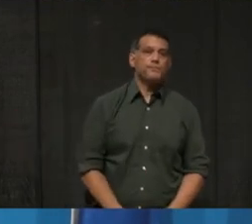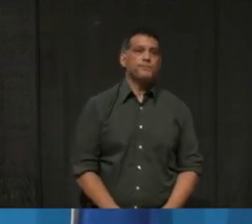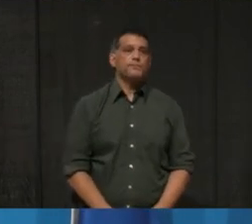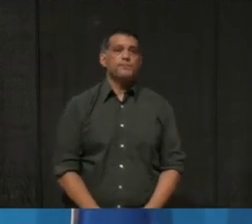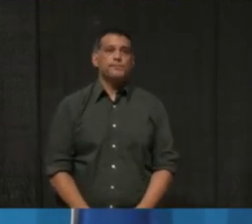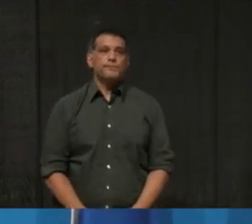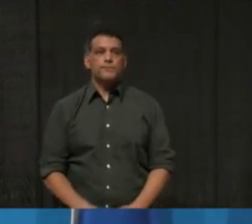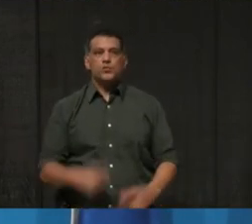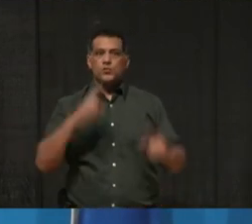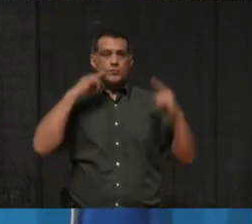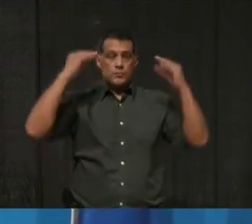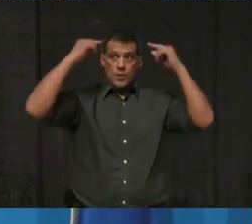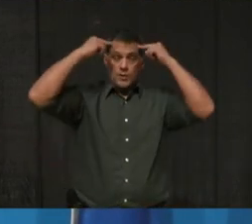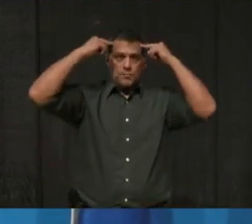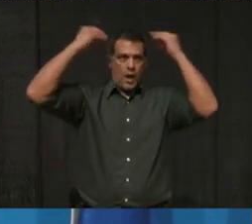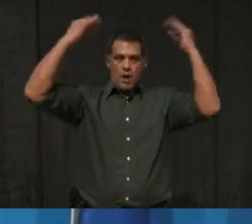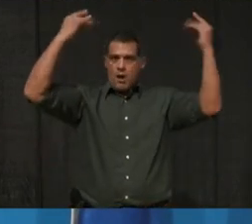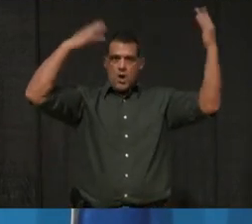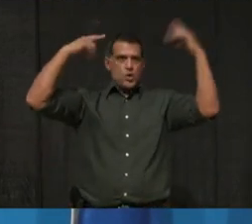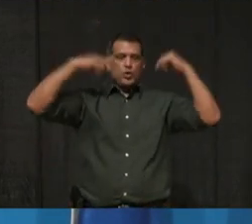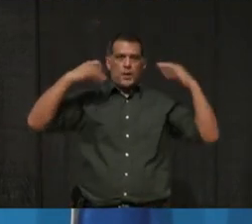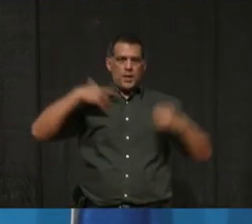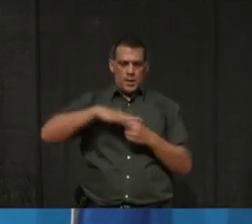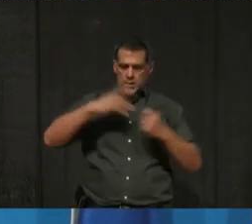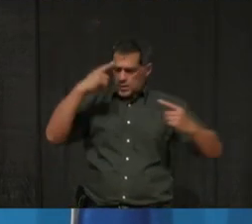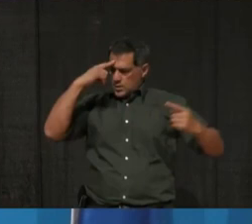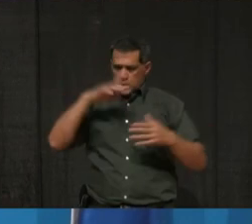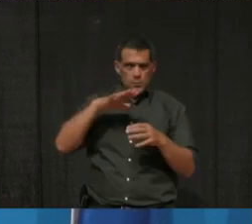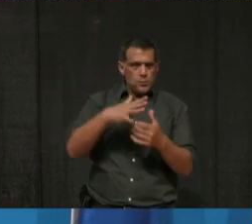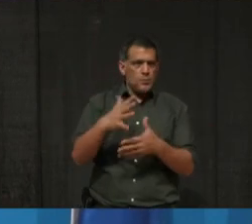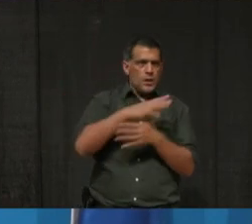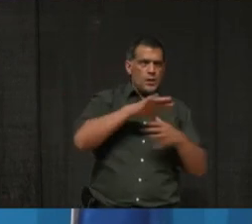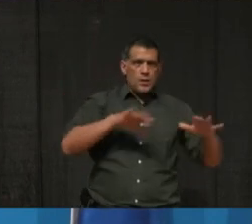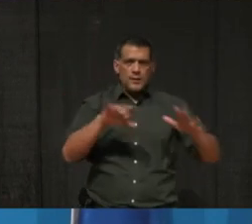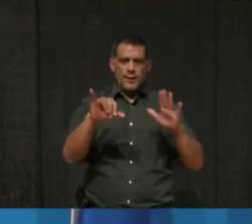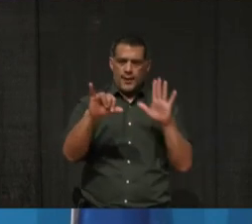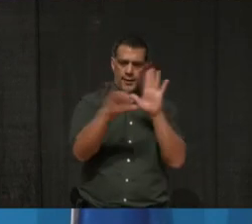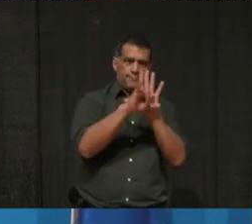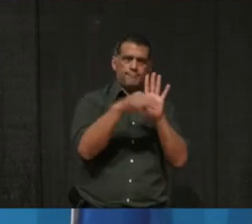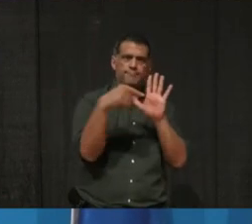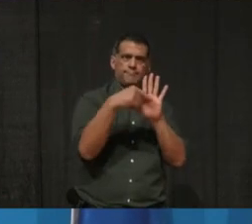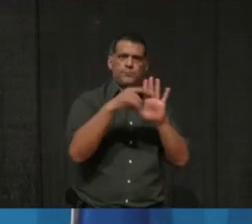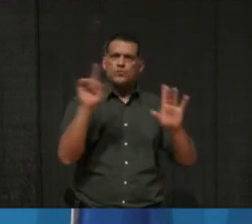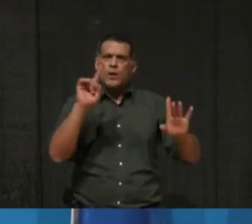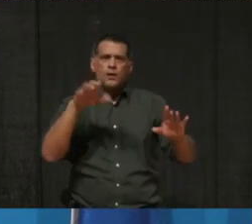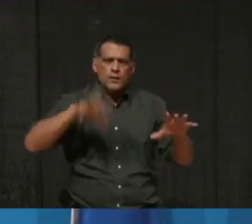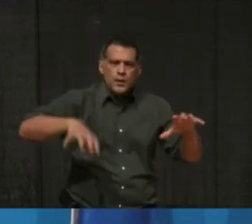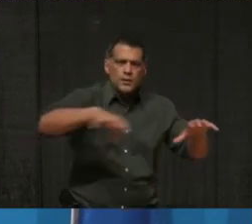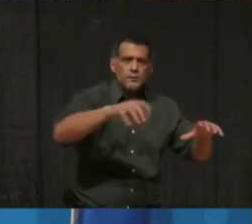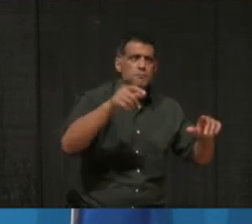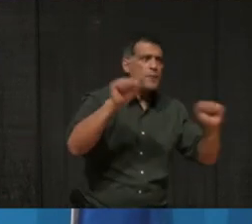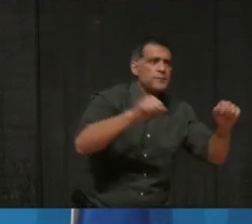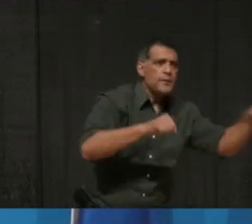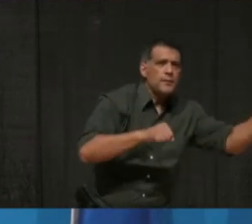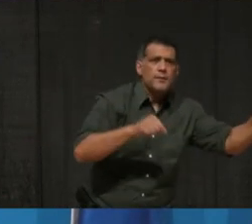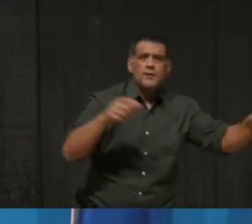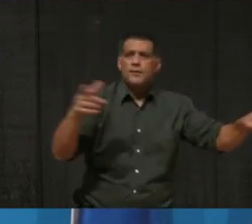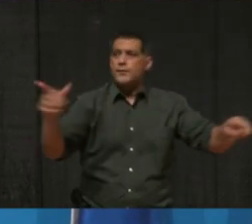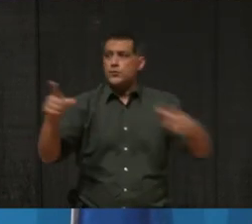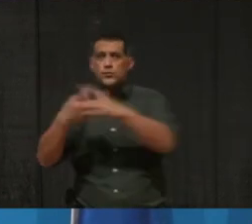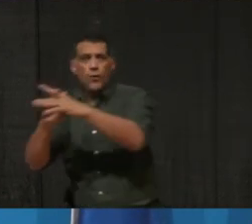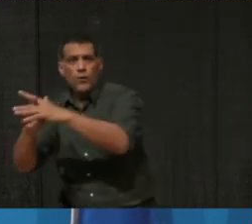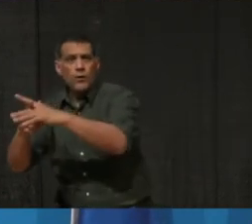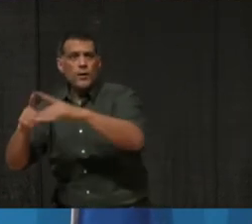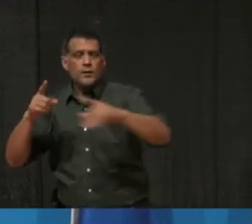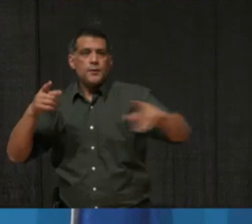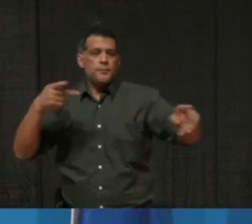that go into the decision so far. Mayor Crombie has identified some of the sites that have met our criteria that we're continuing to work on. Those are just a starting point. There will be more sites